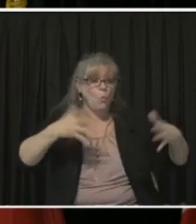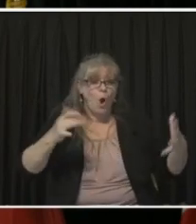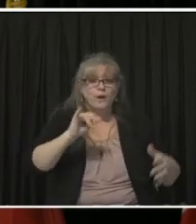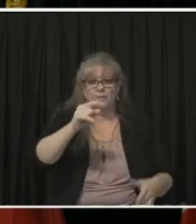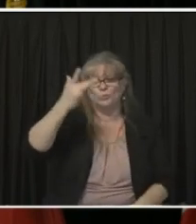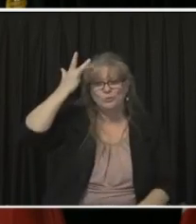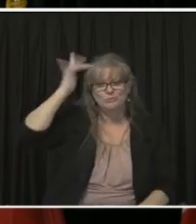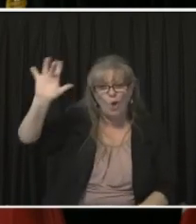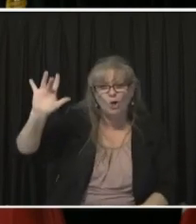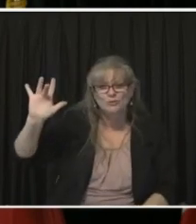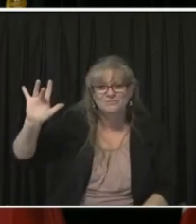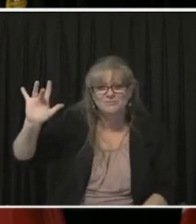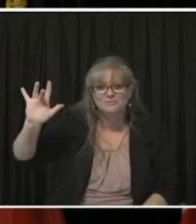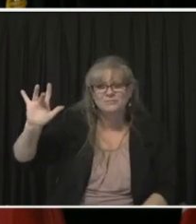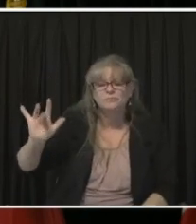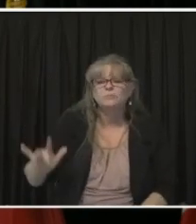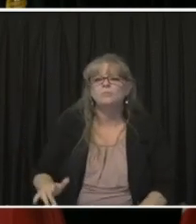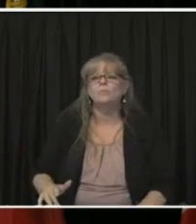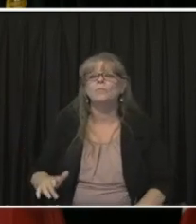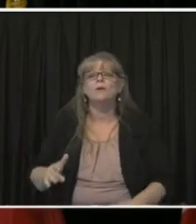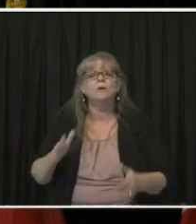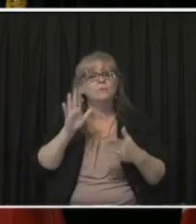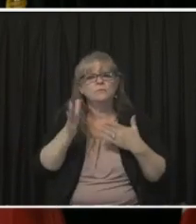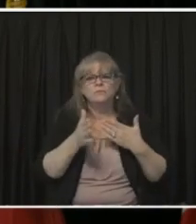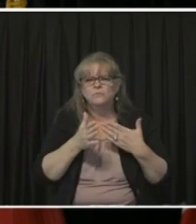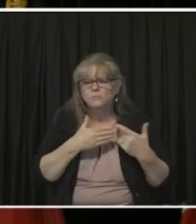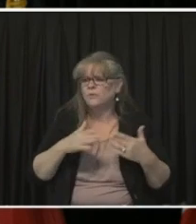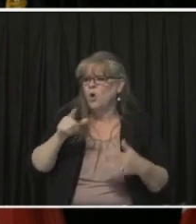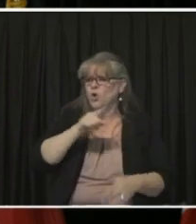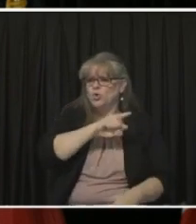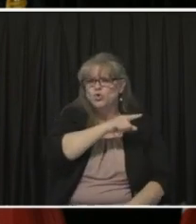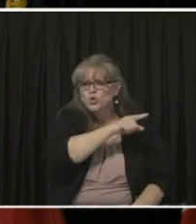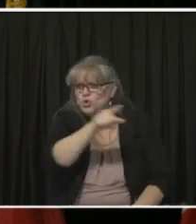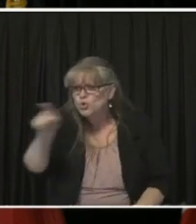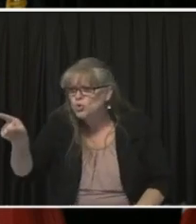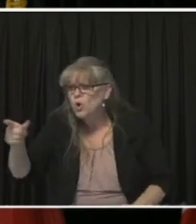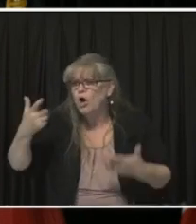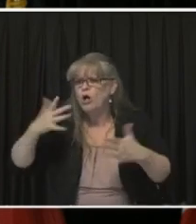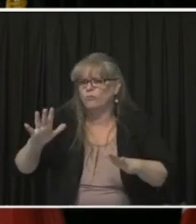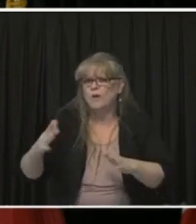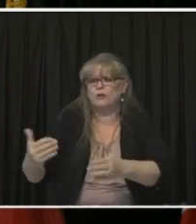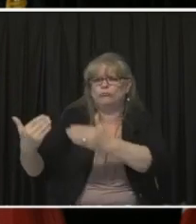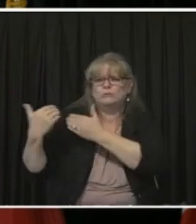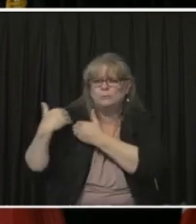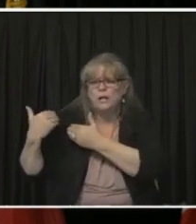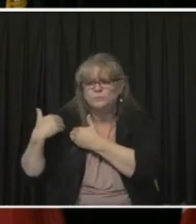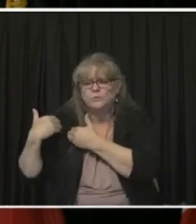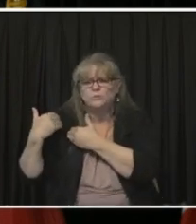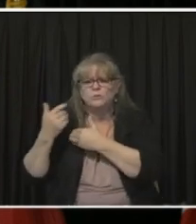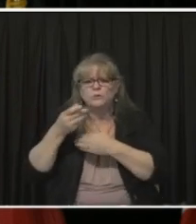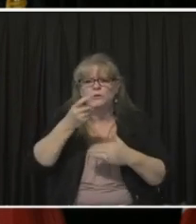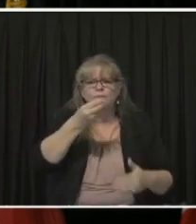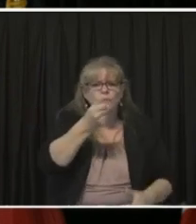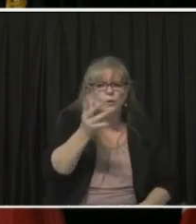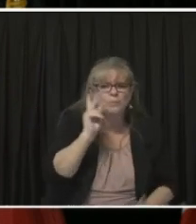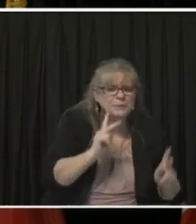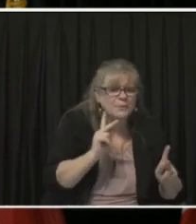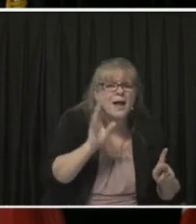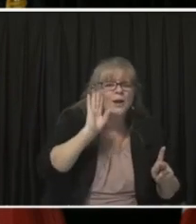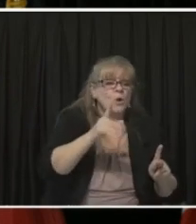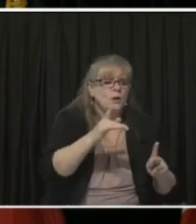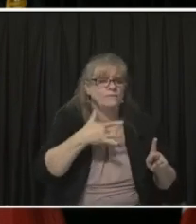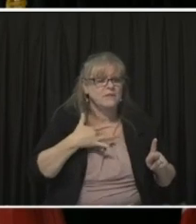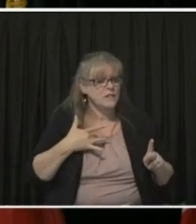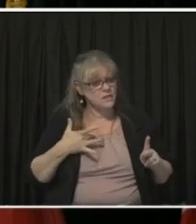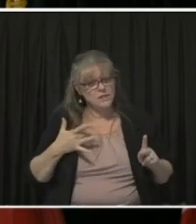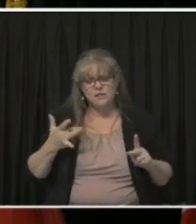that nearly all Coloradans have. And for the few Coloradans who feel that their liberties are being threatened, I ask them